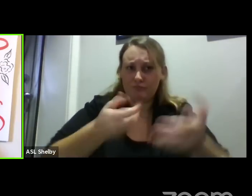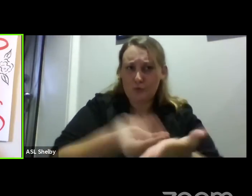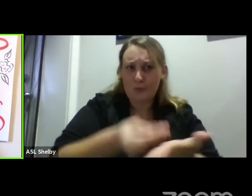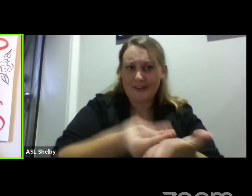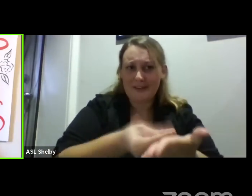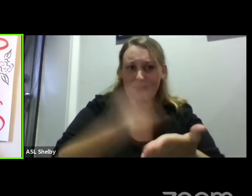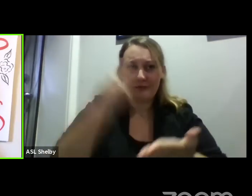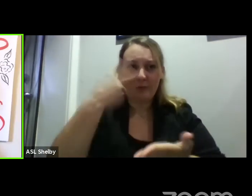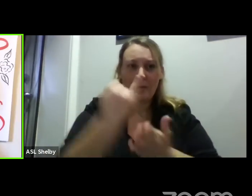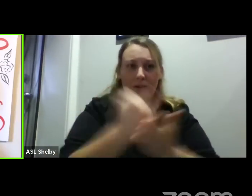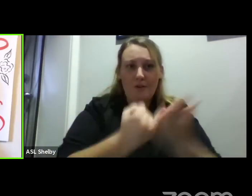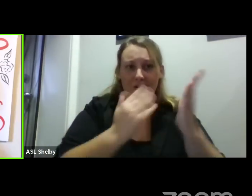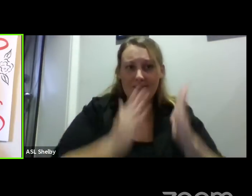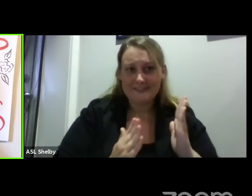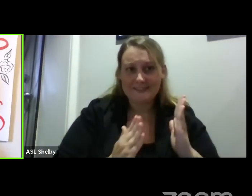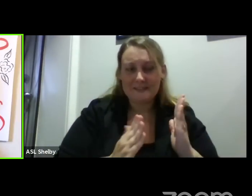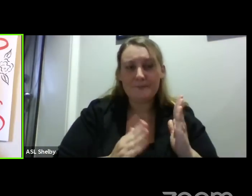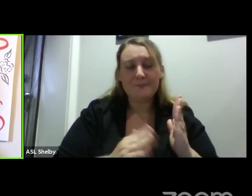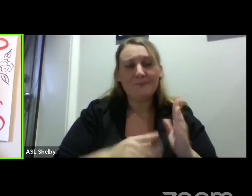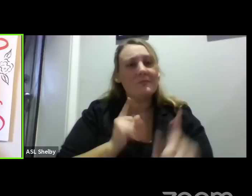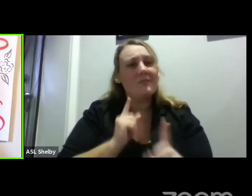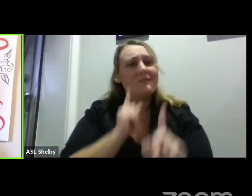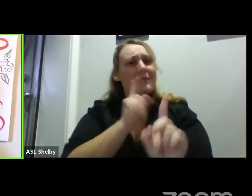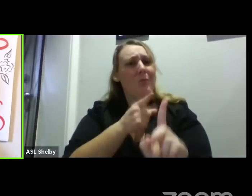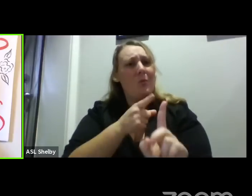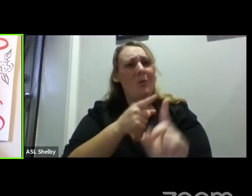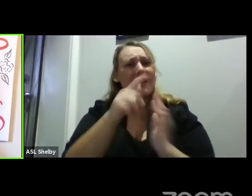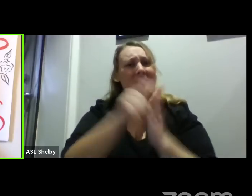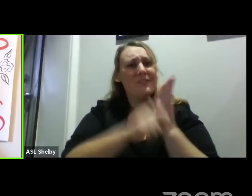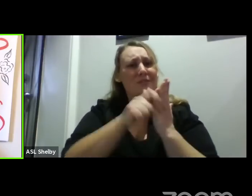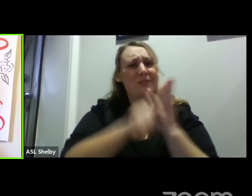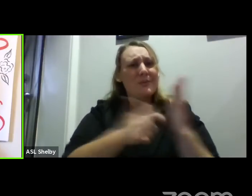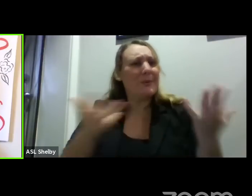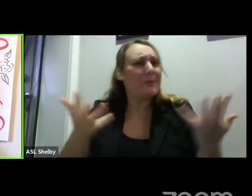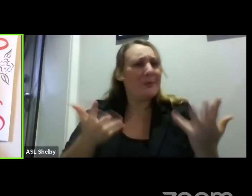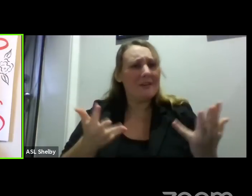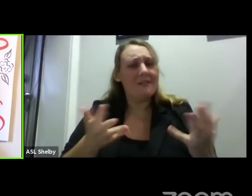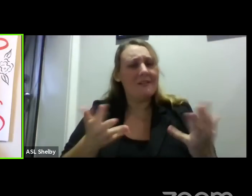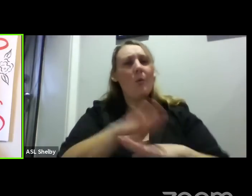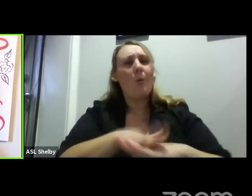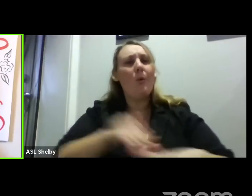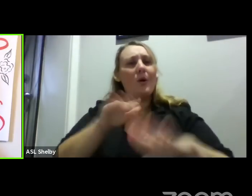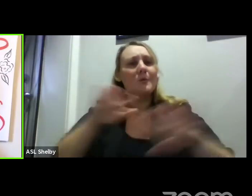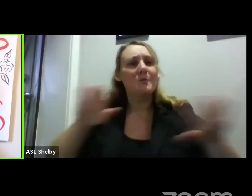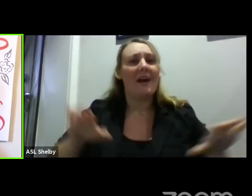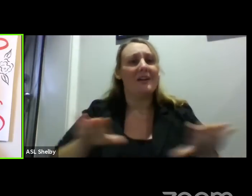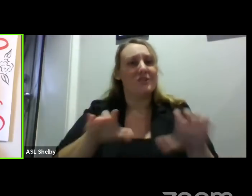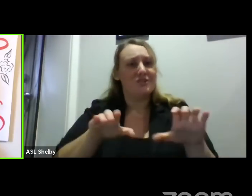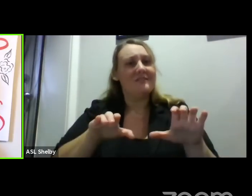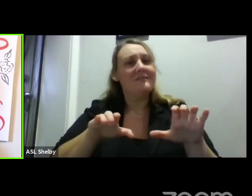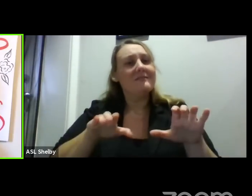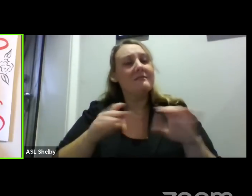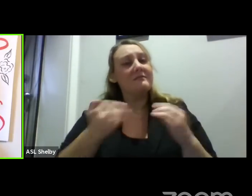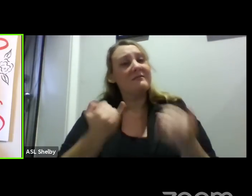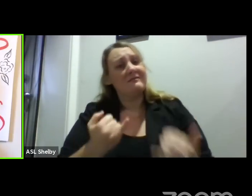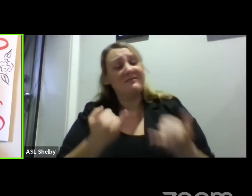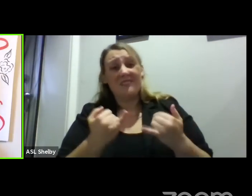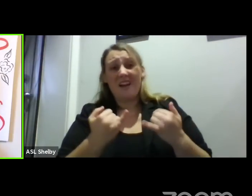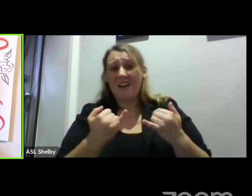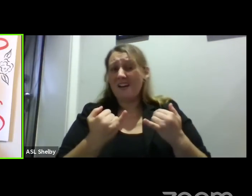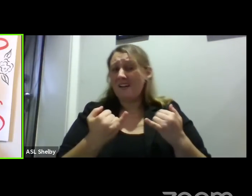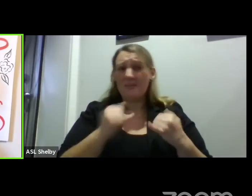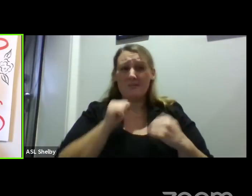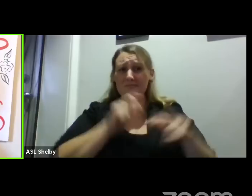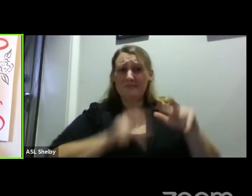action, a recommitment to hope and collective strength in ongoing uncertain times. For those of